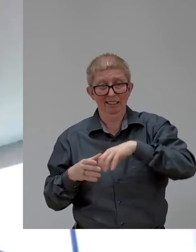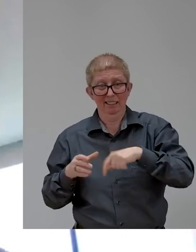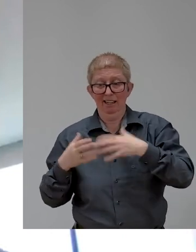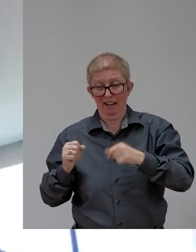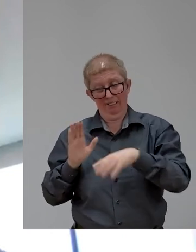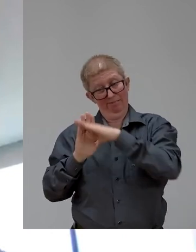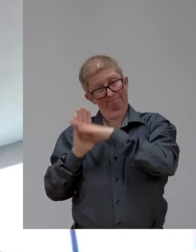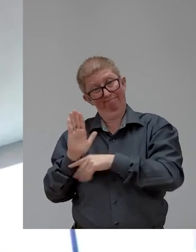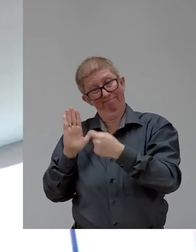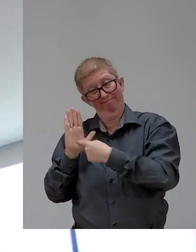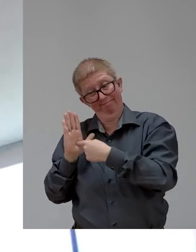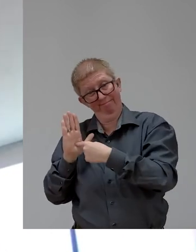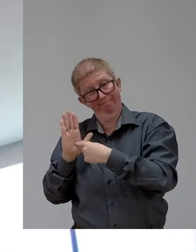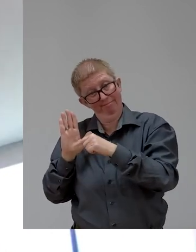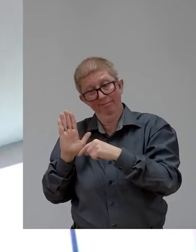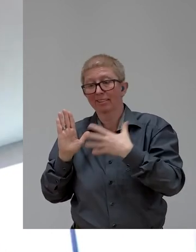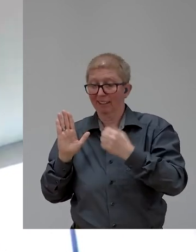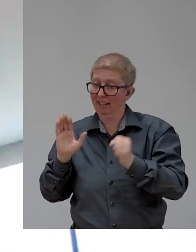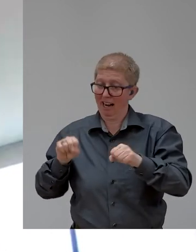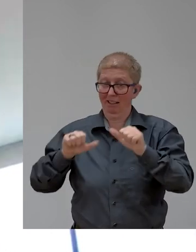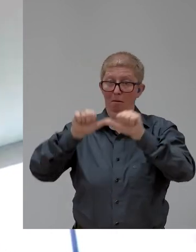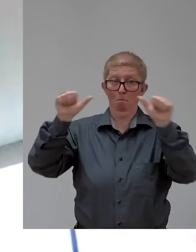advocate as well.